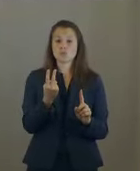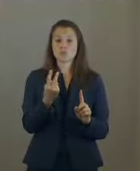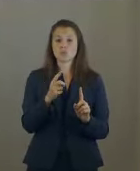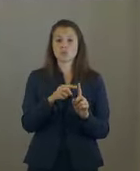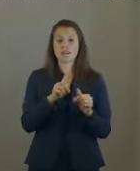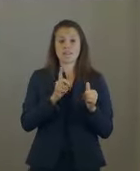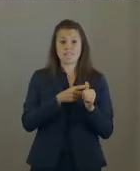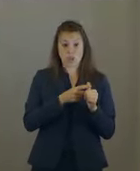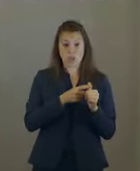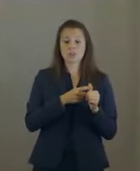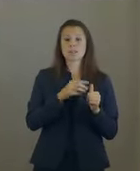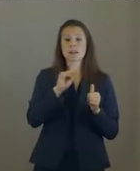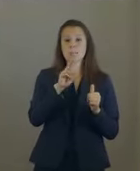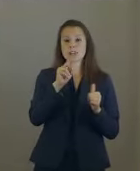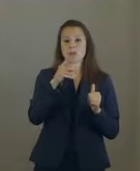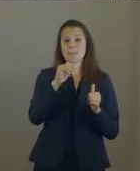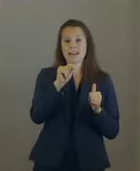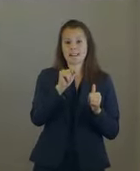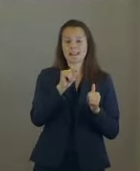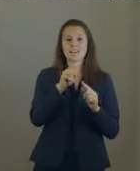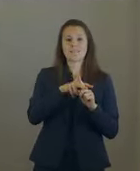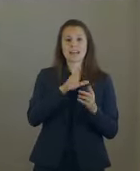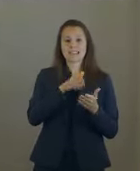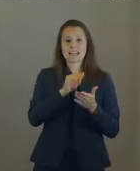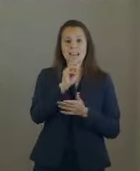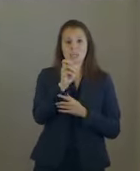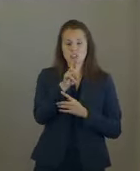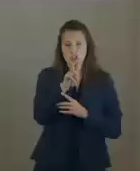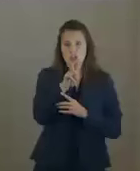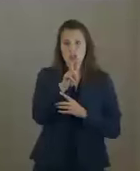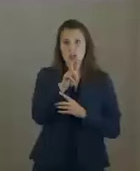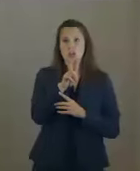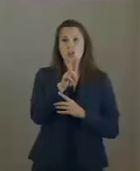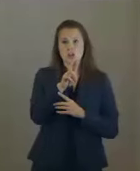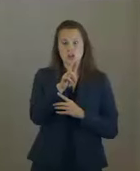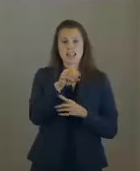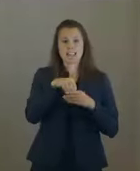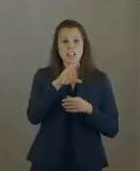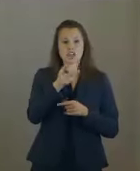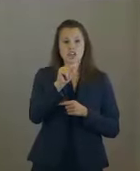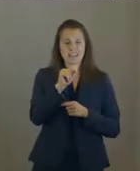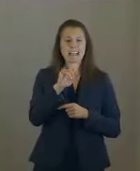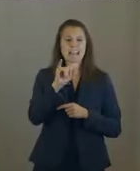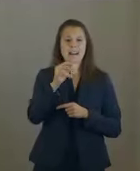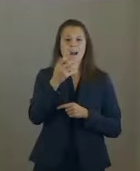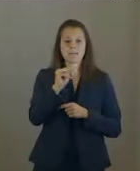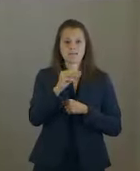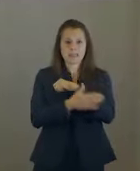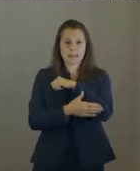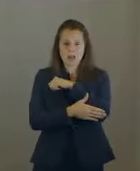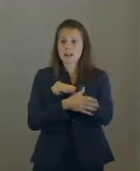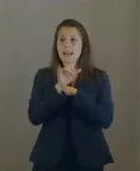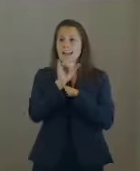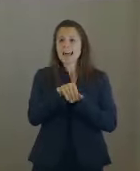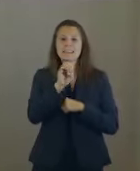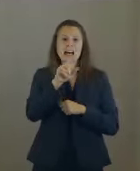original civil litigation that Mr. Pickett filed against the MDCR, which it's in Circuit Court in Ingham County. That is